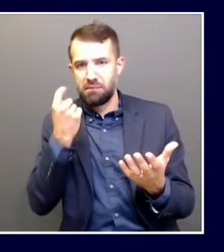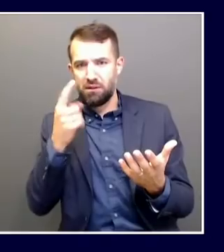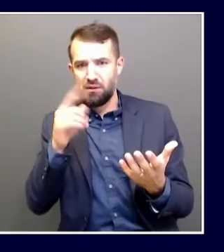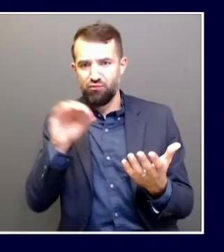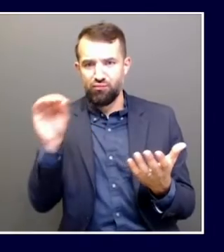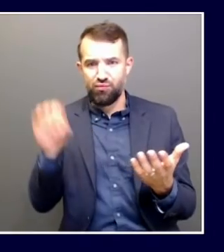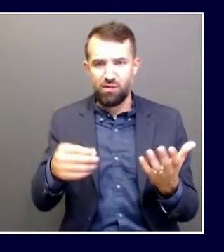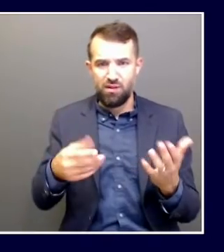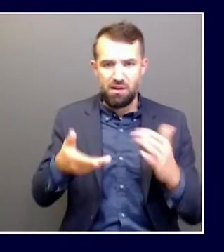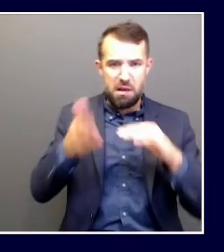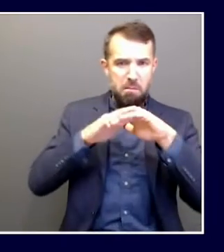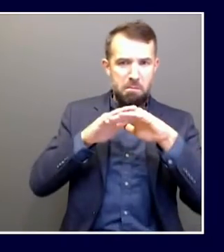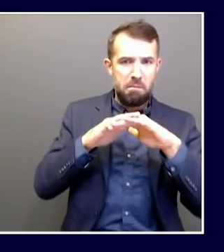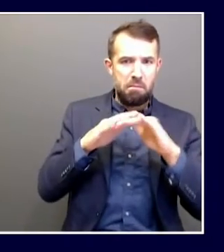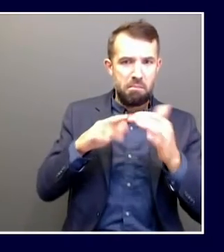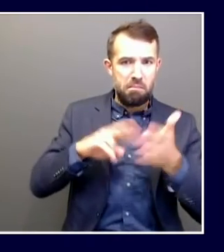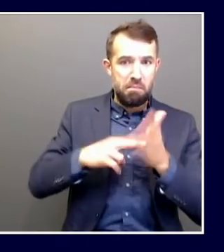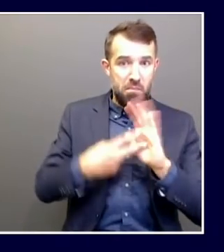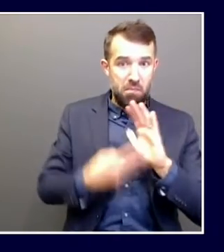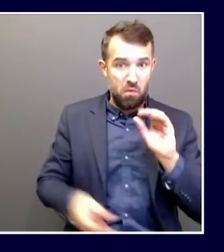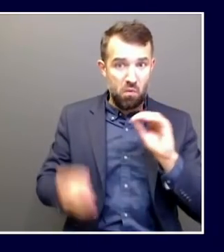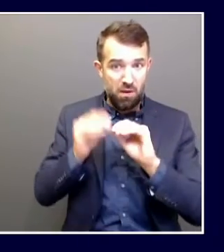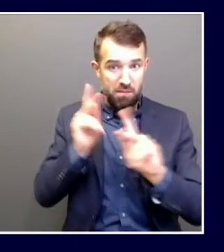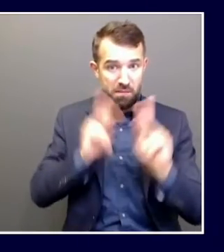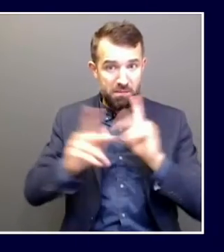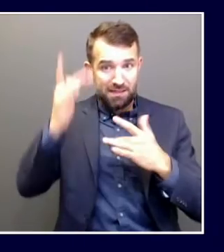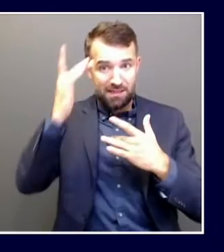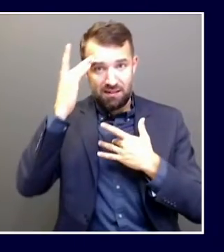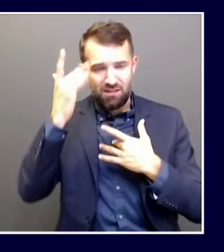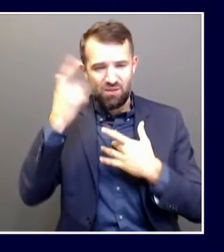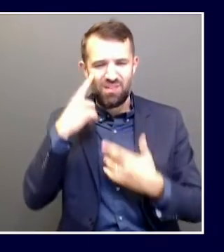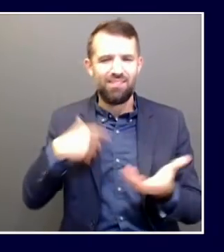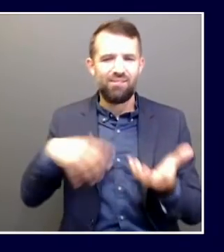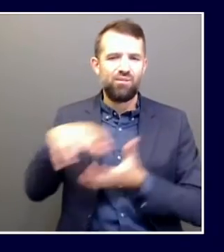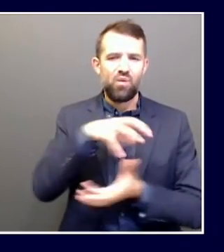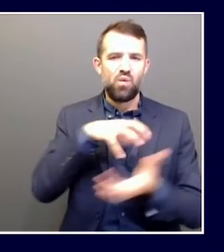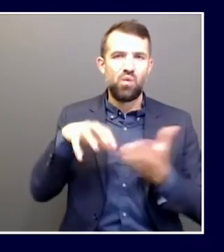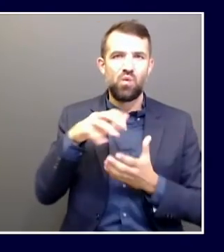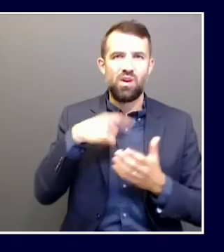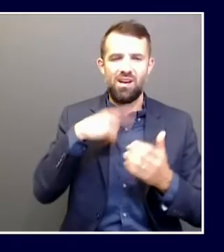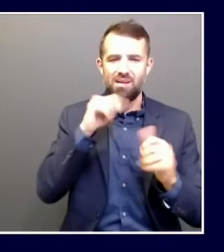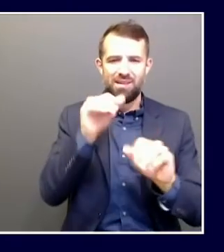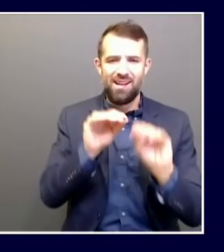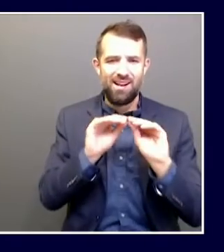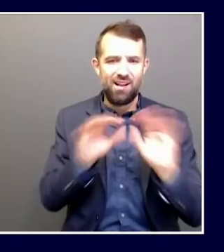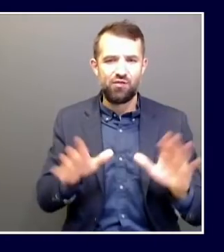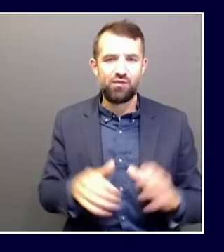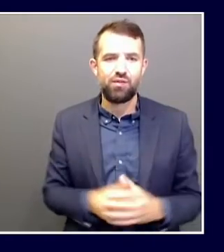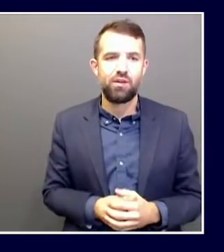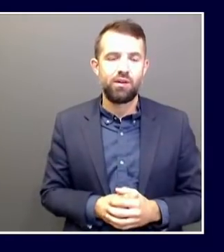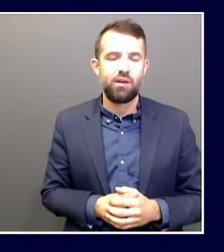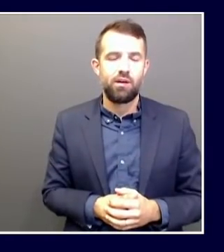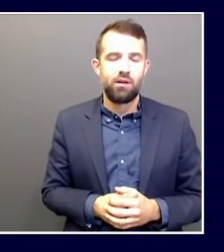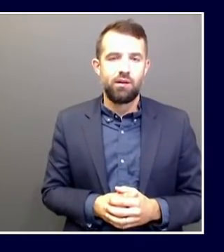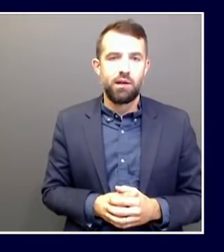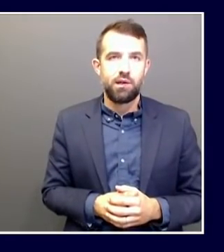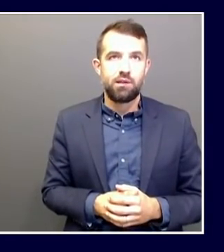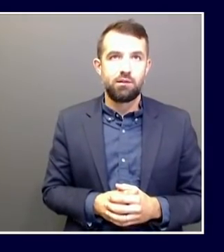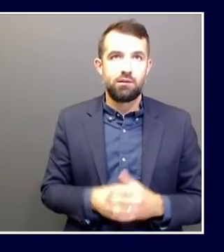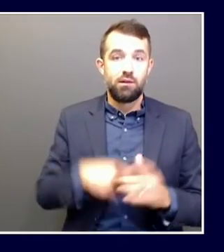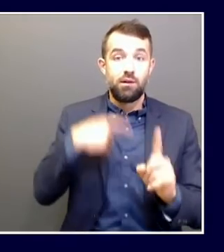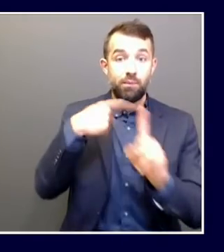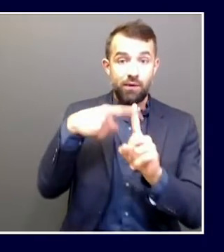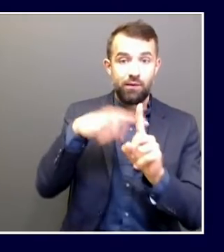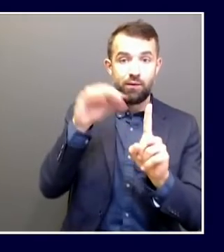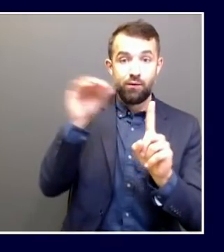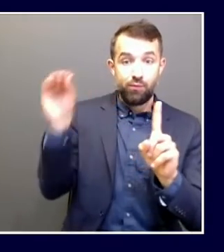sure can you explain that a little more to me? That way I can get my head around it. Yeah, sure thing, Kevin. The positivity rate is just a simple fraction